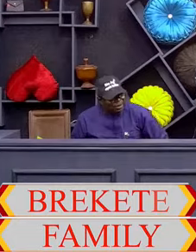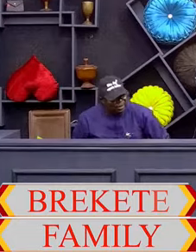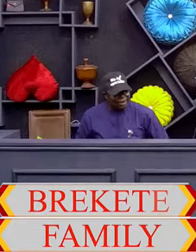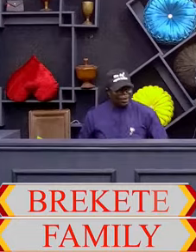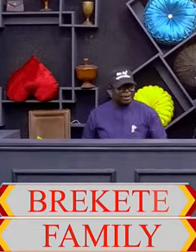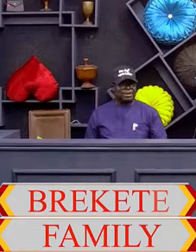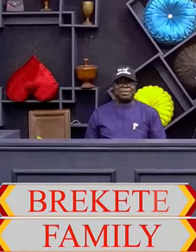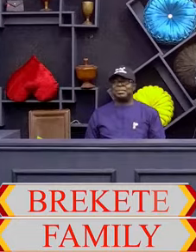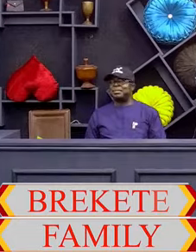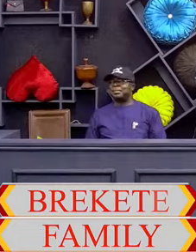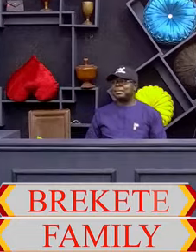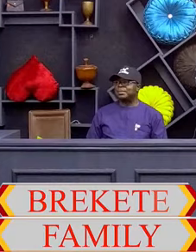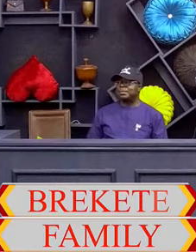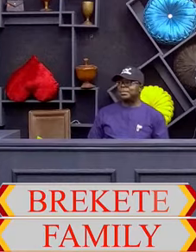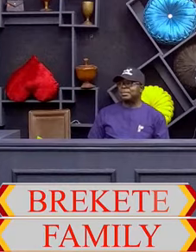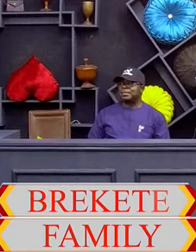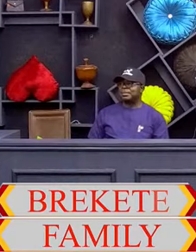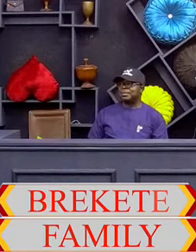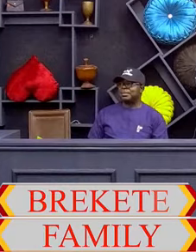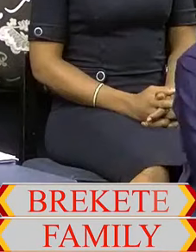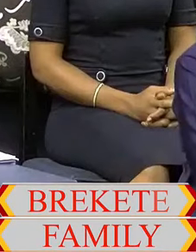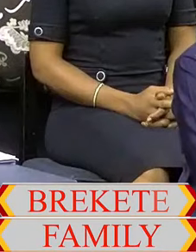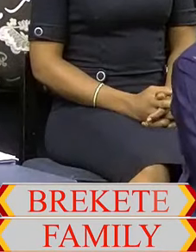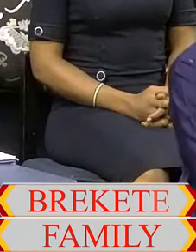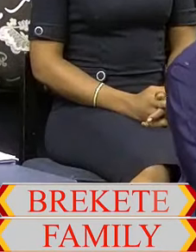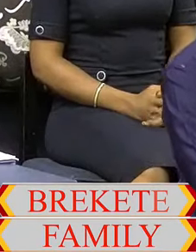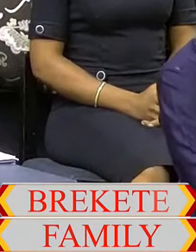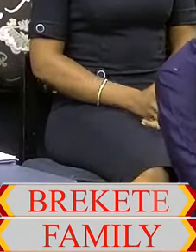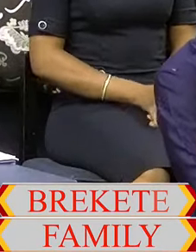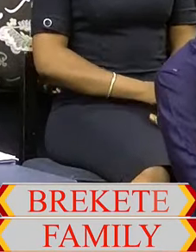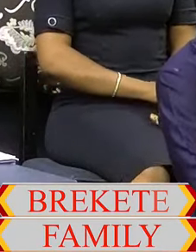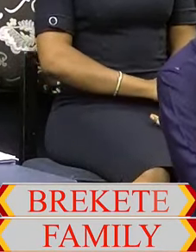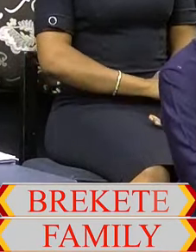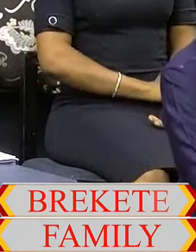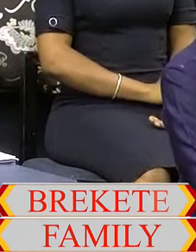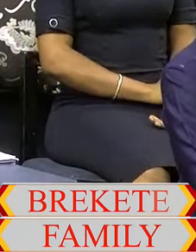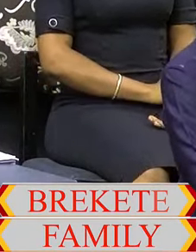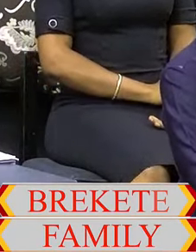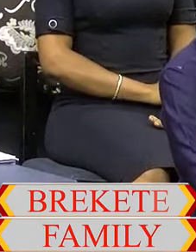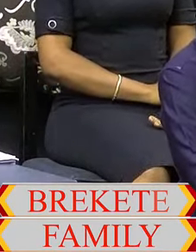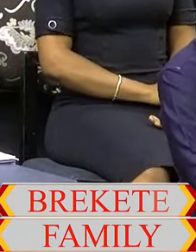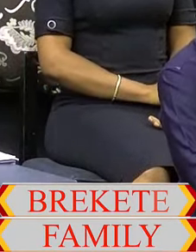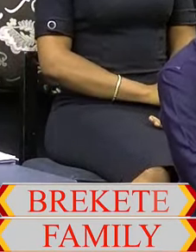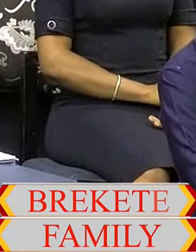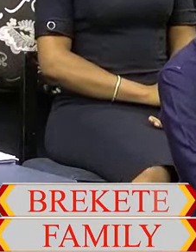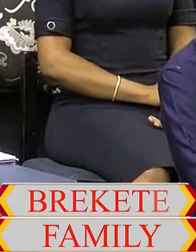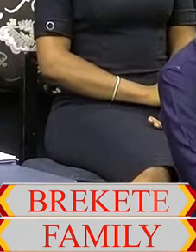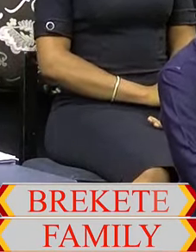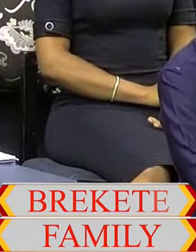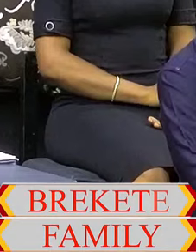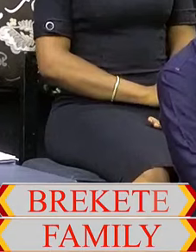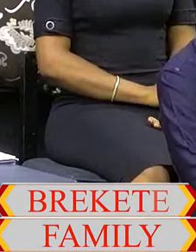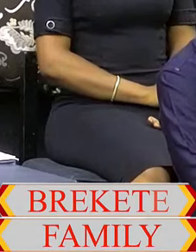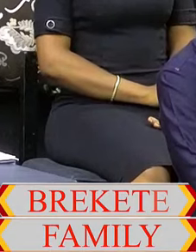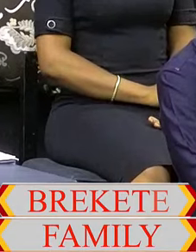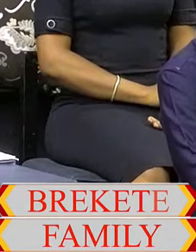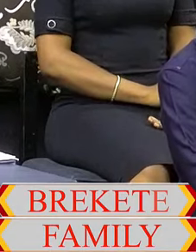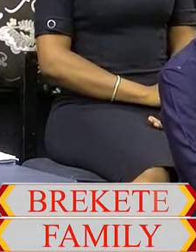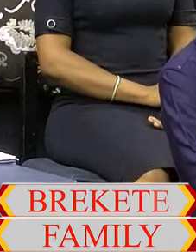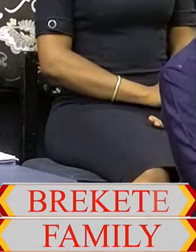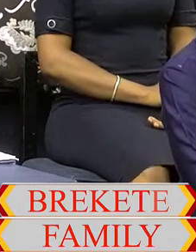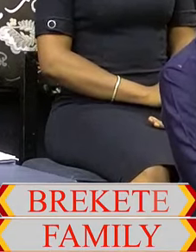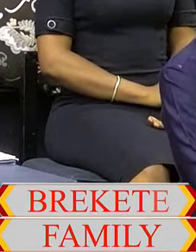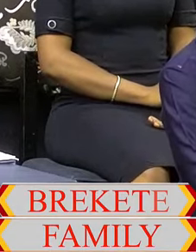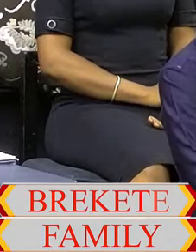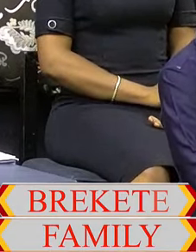lo. My name na Dr. Kasmir Ifeanyi. Na me be national president of AMLSN. Na me be